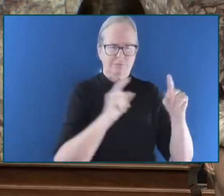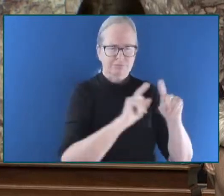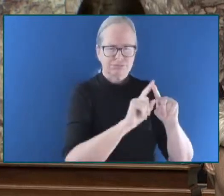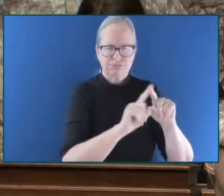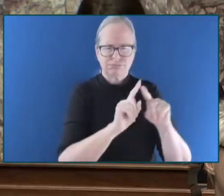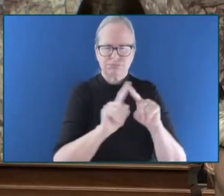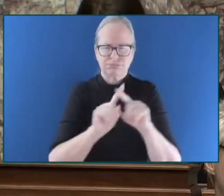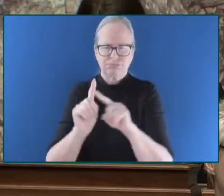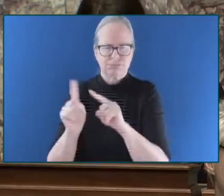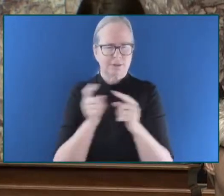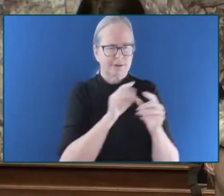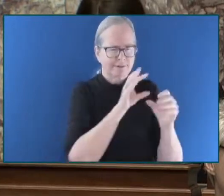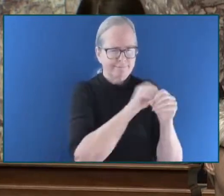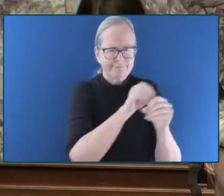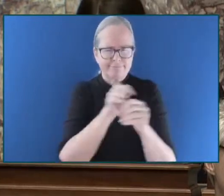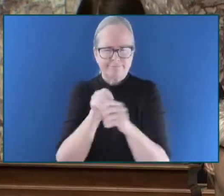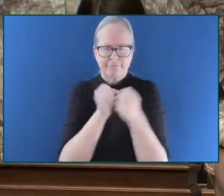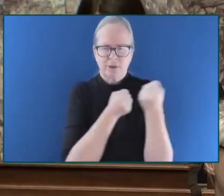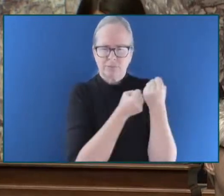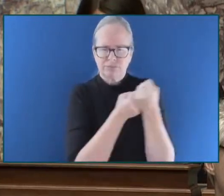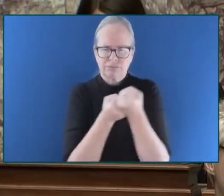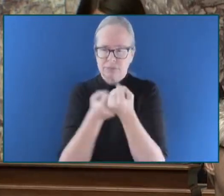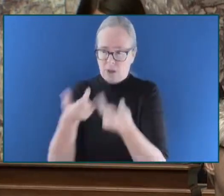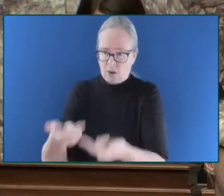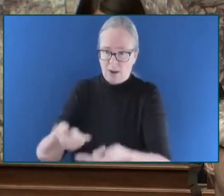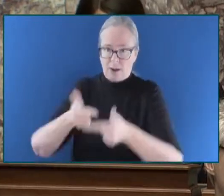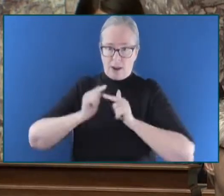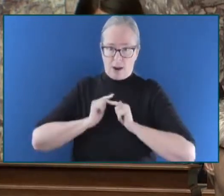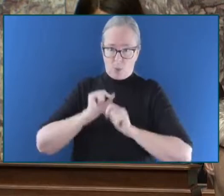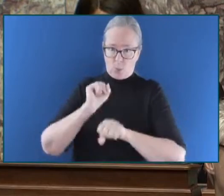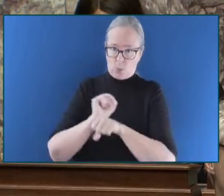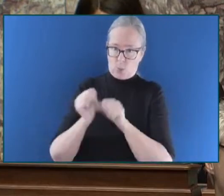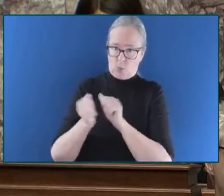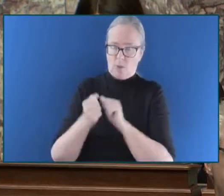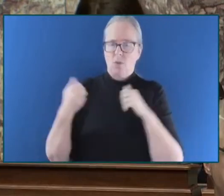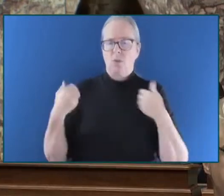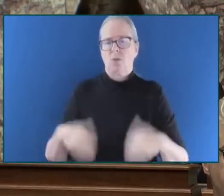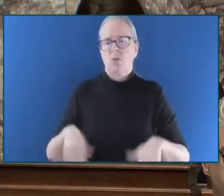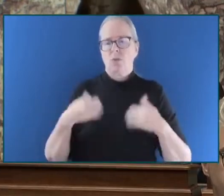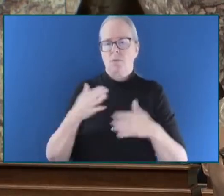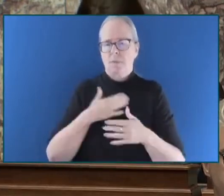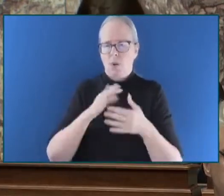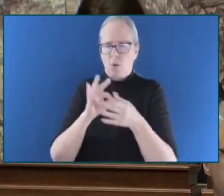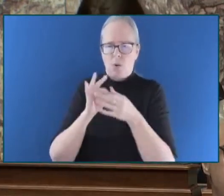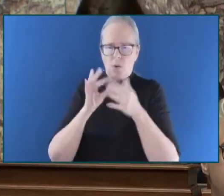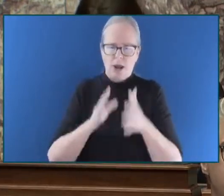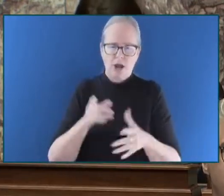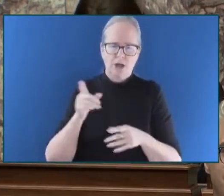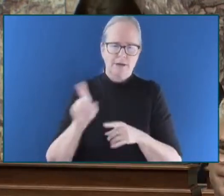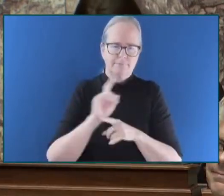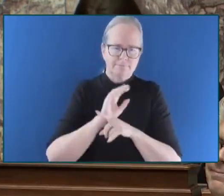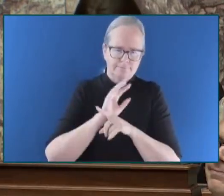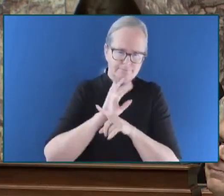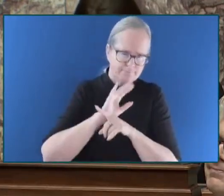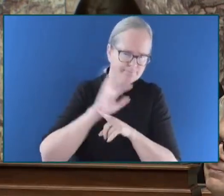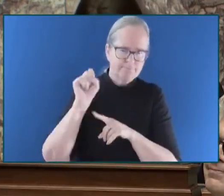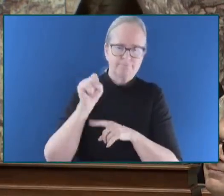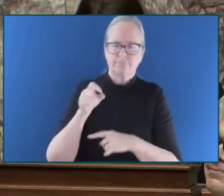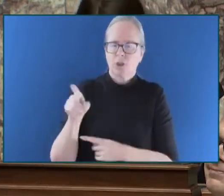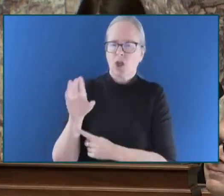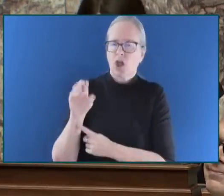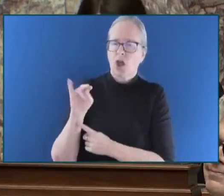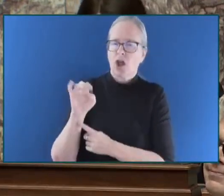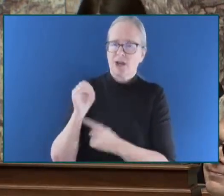She exemplifies what's best in public service. Connie, I look forward to applauding you this evening in